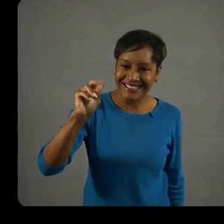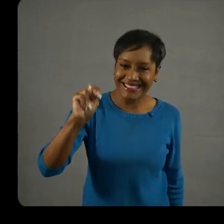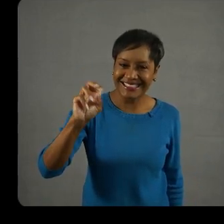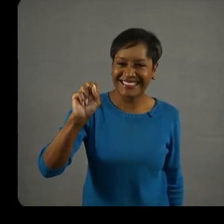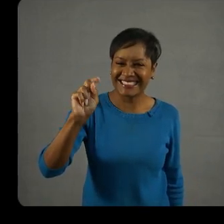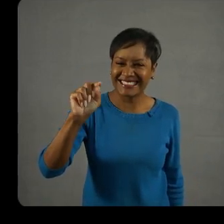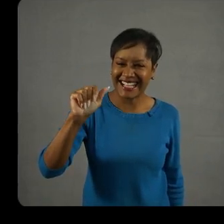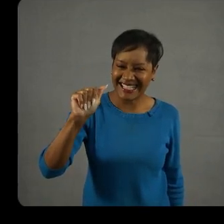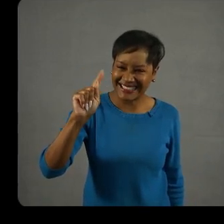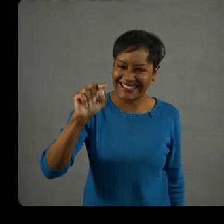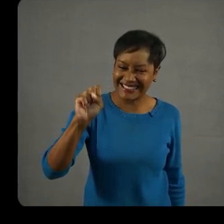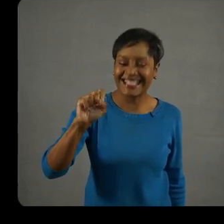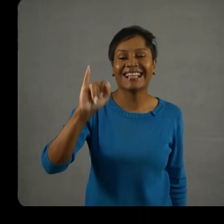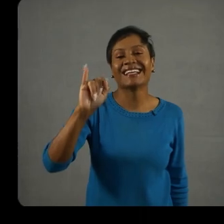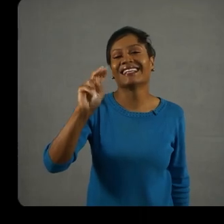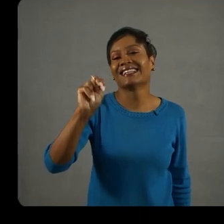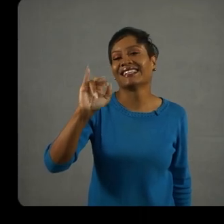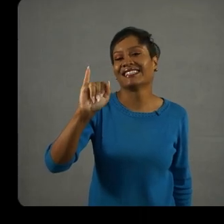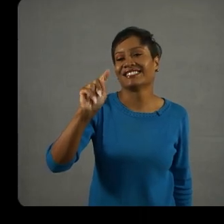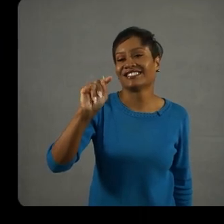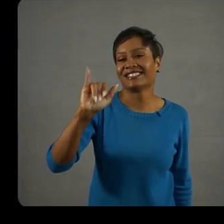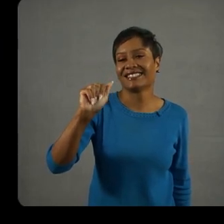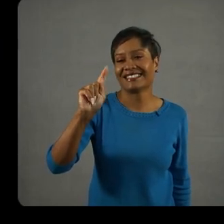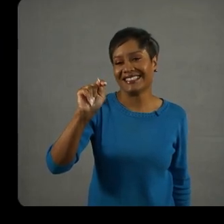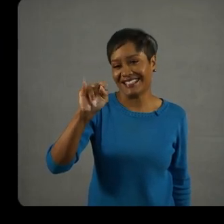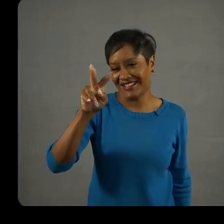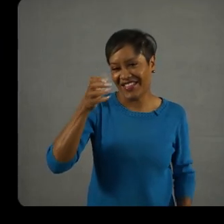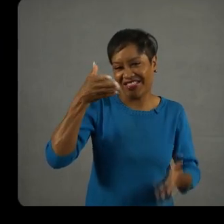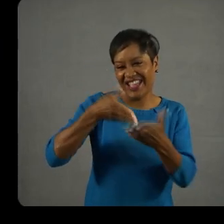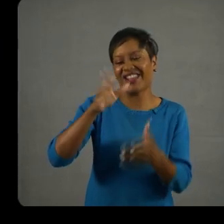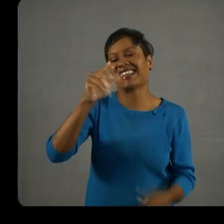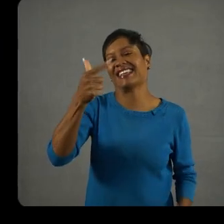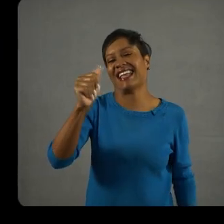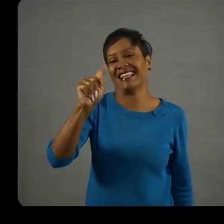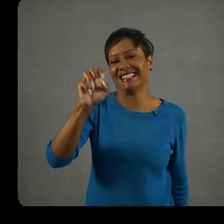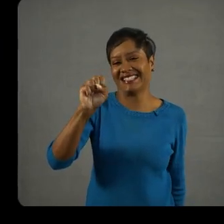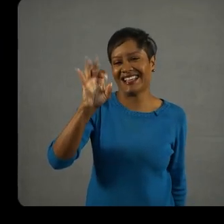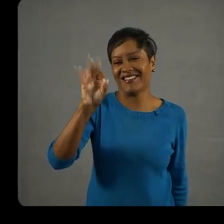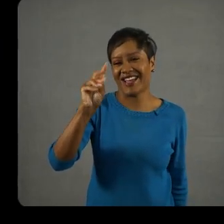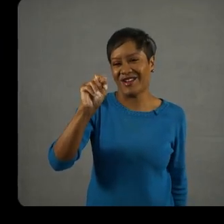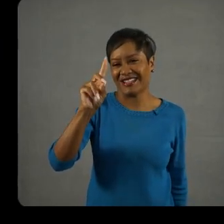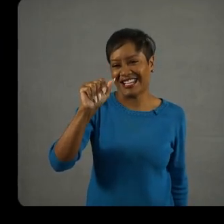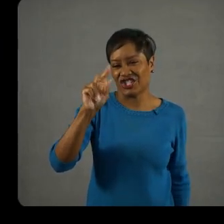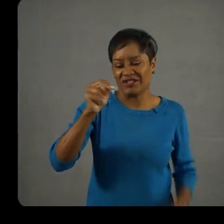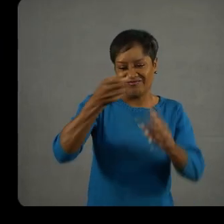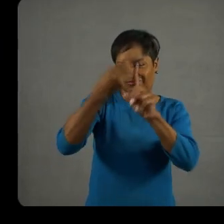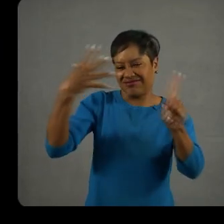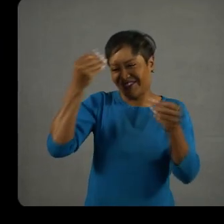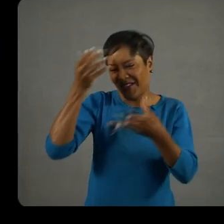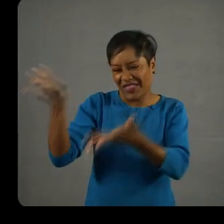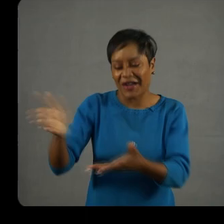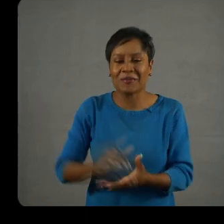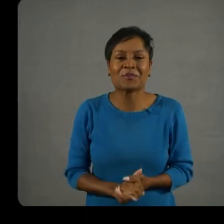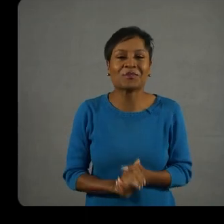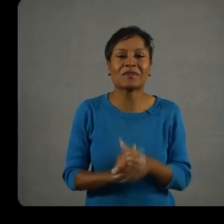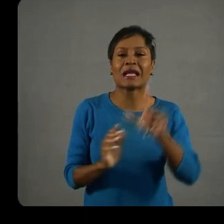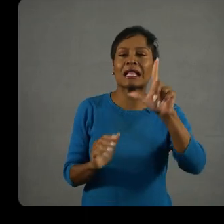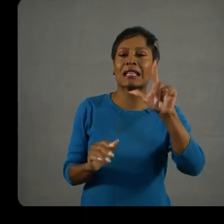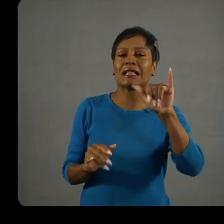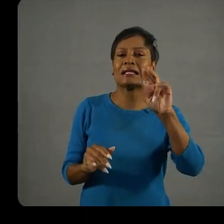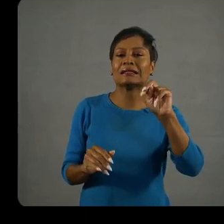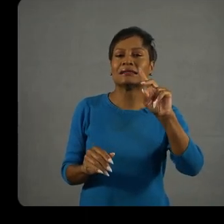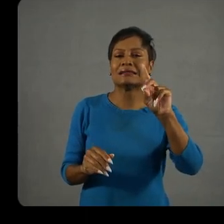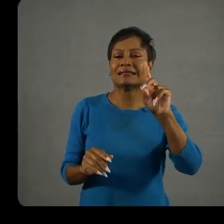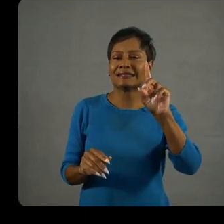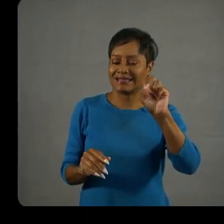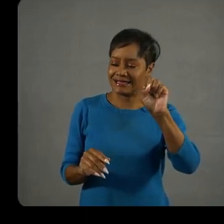Gates Foundation, and we have more information there. Amazing. Thank you so much for sharing that, Bish. Jessica, I'd love to hear from you, maybe 2 to